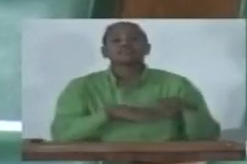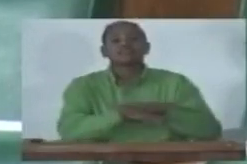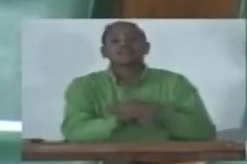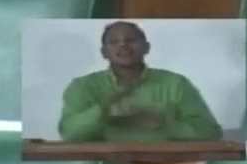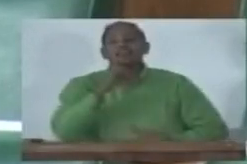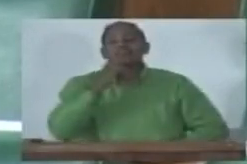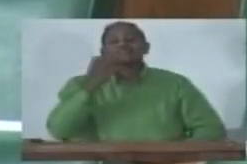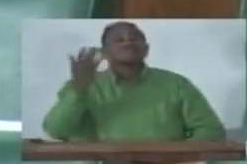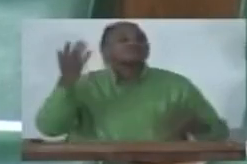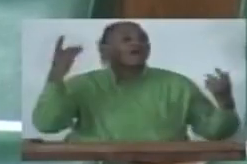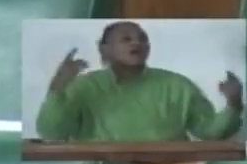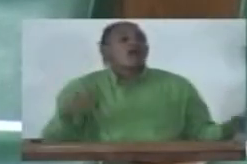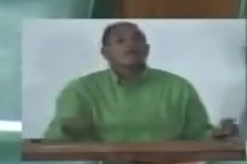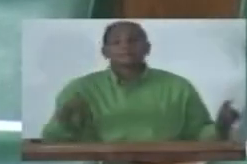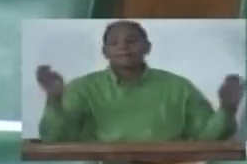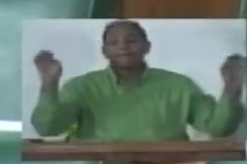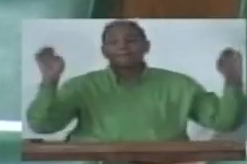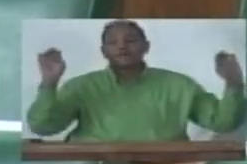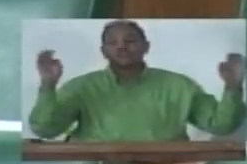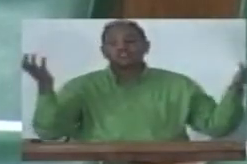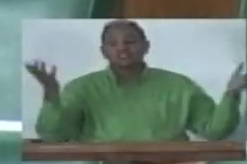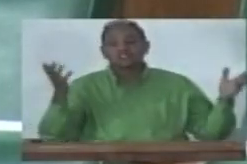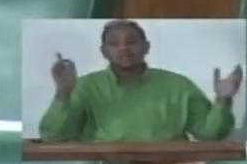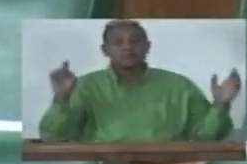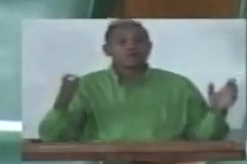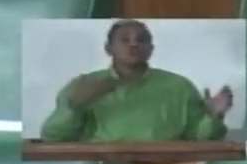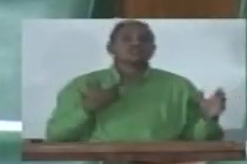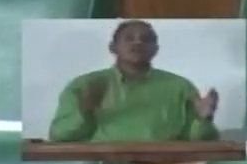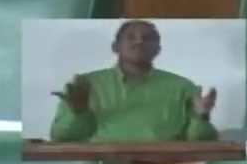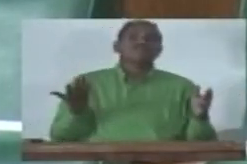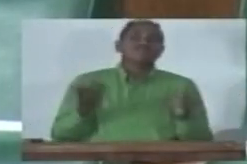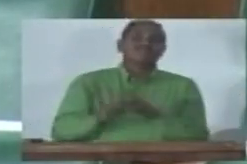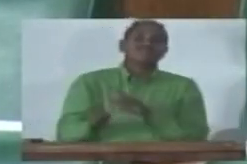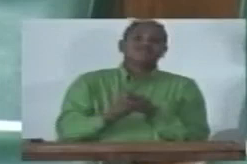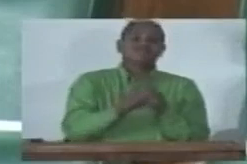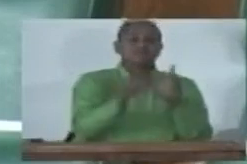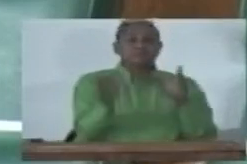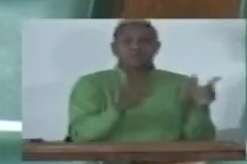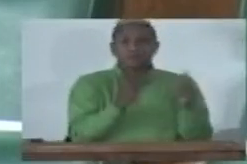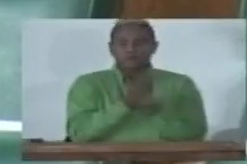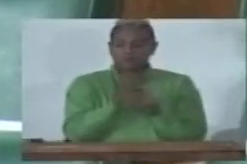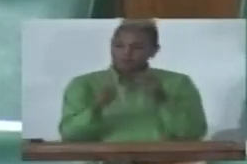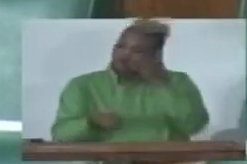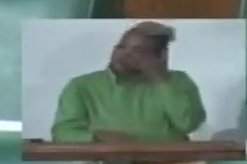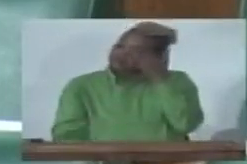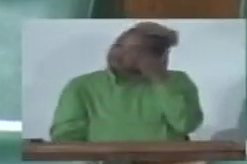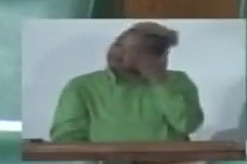God forbid there is an emergency. Absolutely. So,